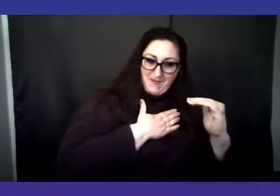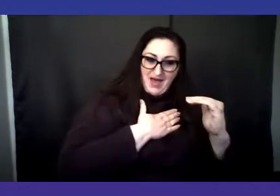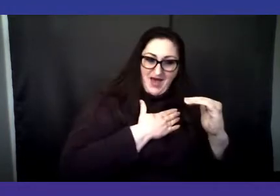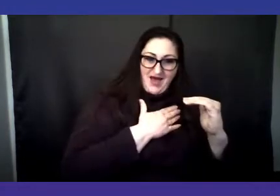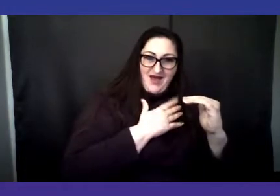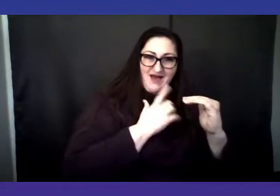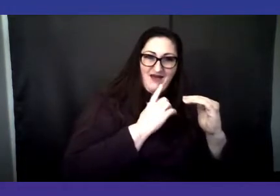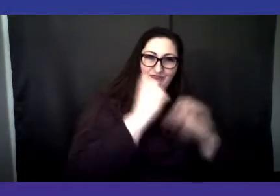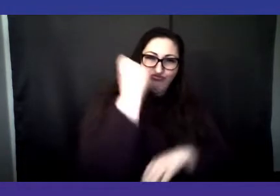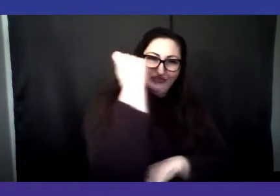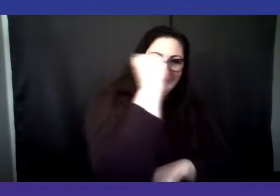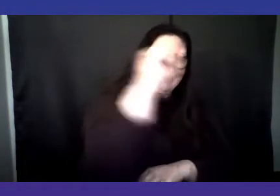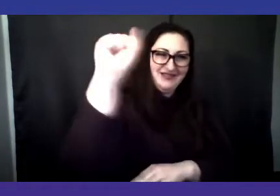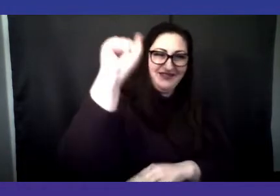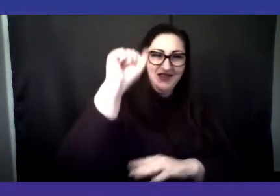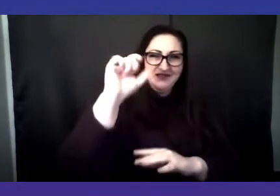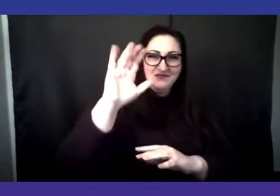access